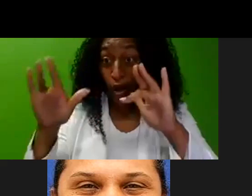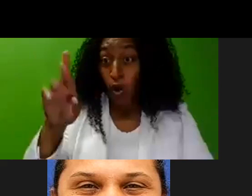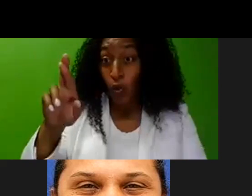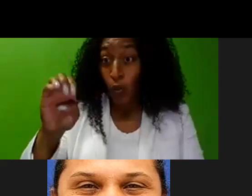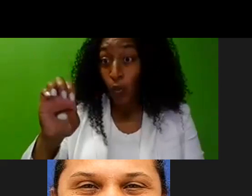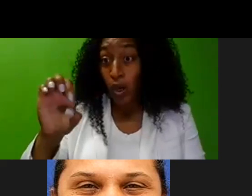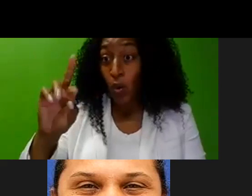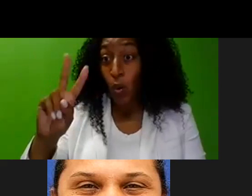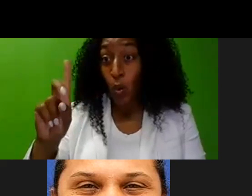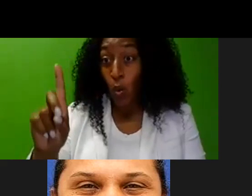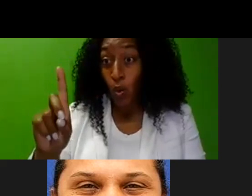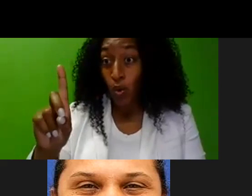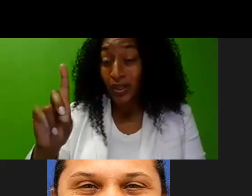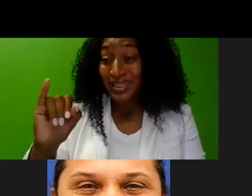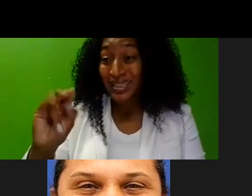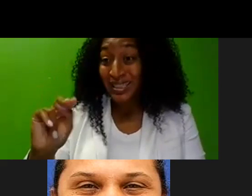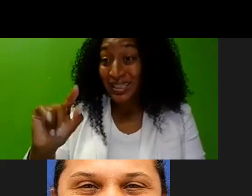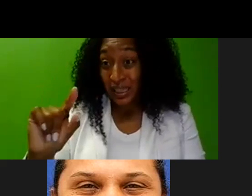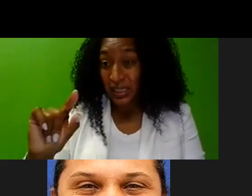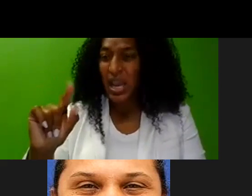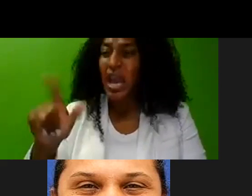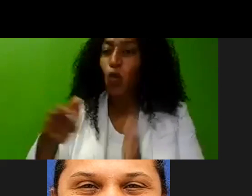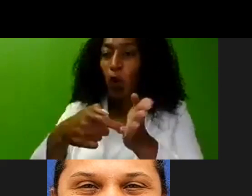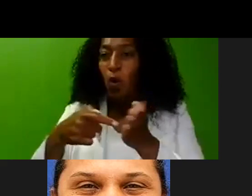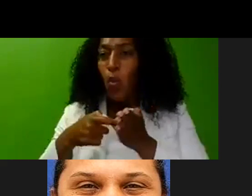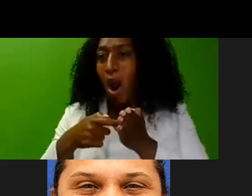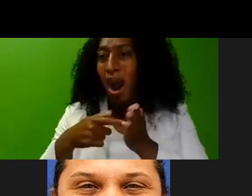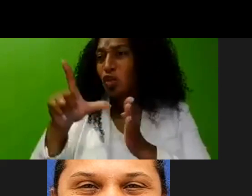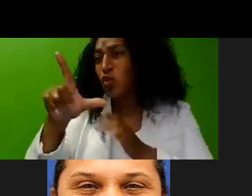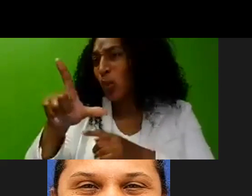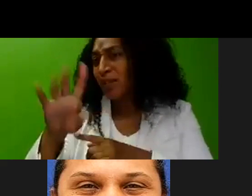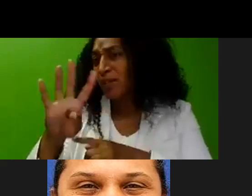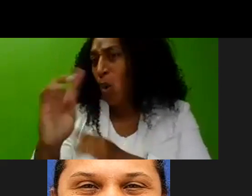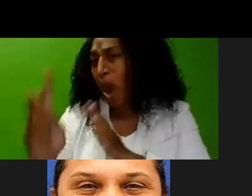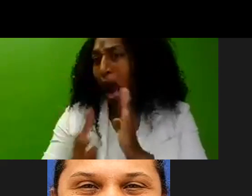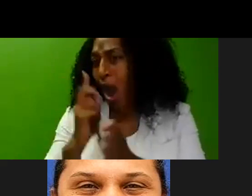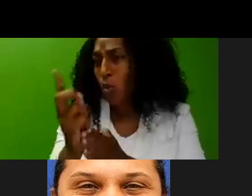for the captioning to get done. So check for it maybe on Friday.